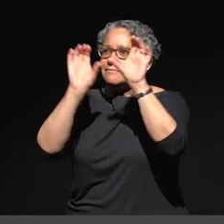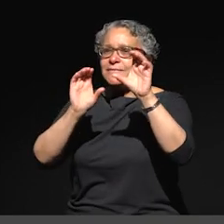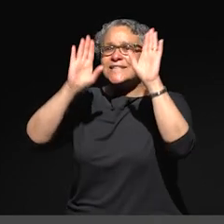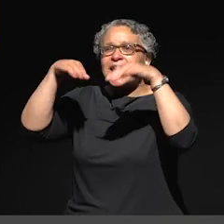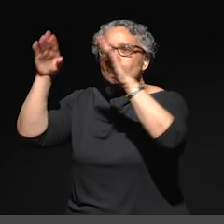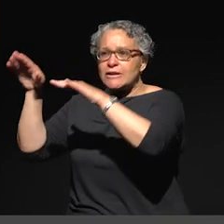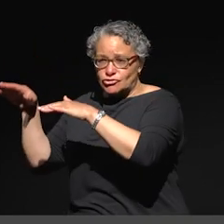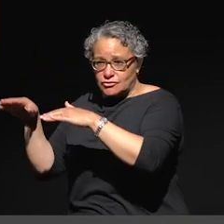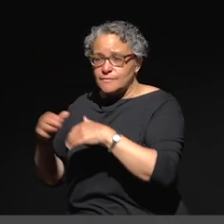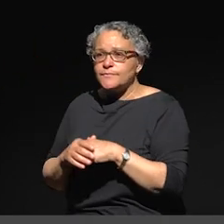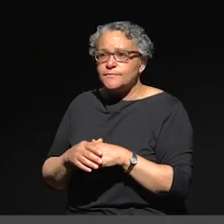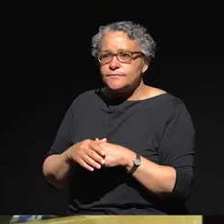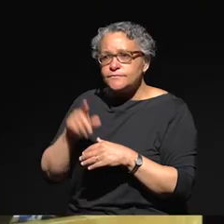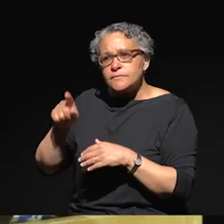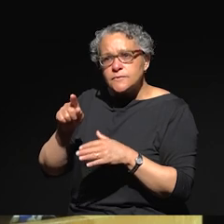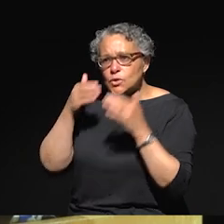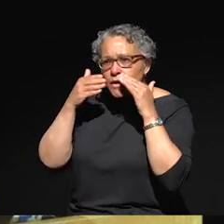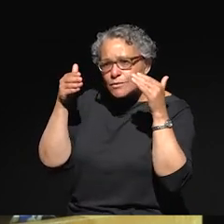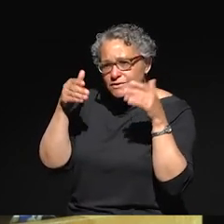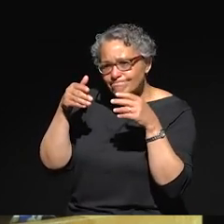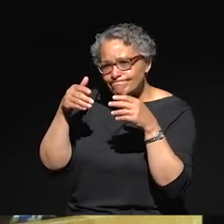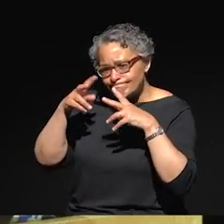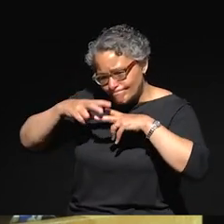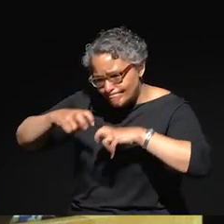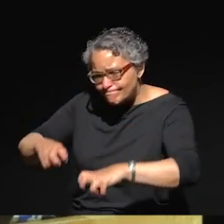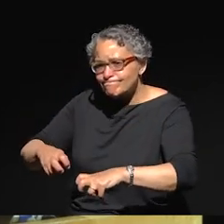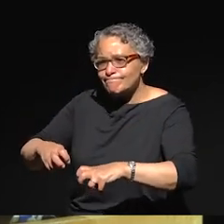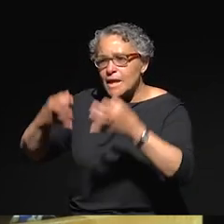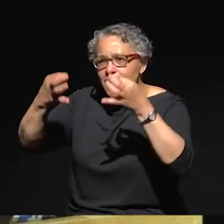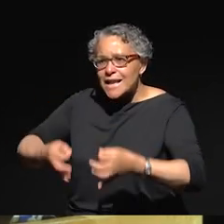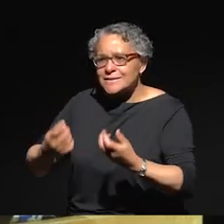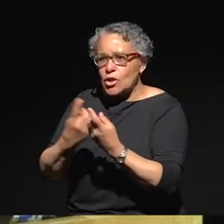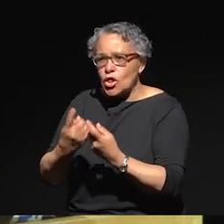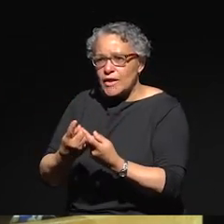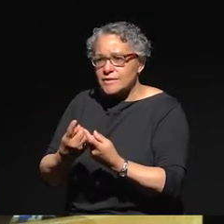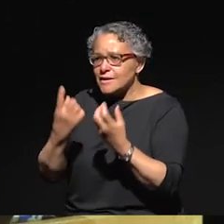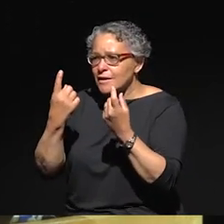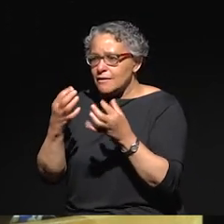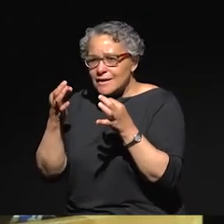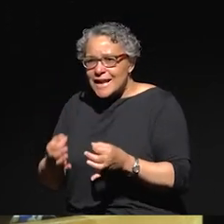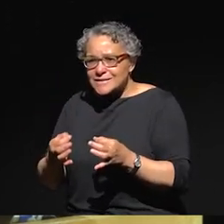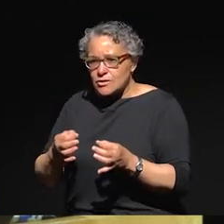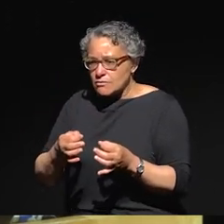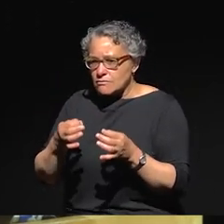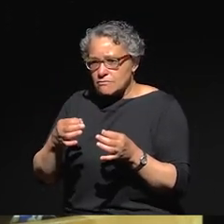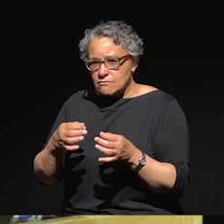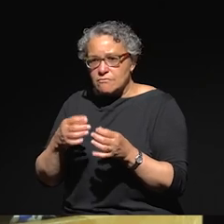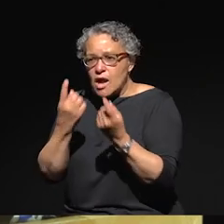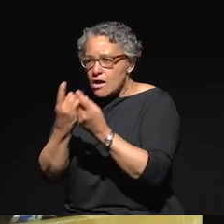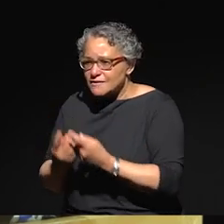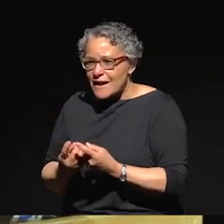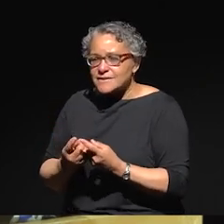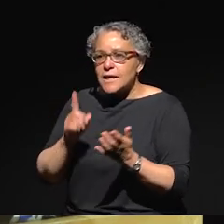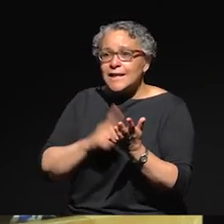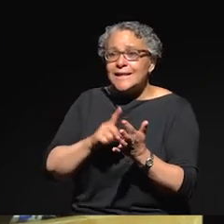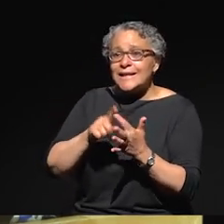So he was observing classical architecture and classical artifacts in general very closely. And one of the reasons he was doing that is because Leo X also